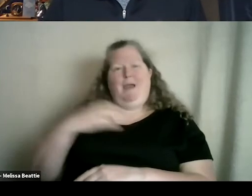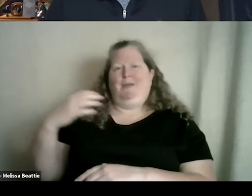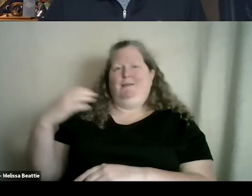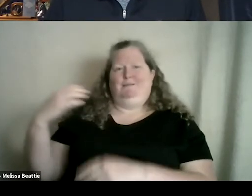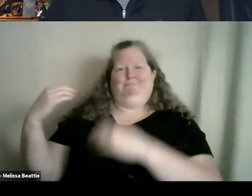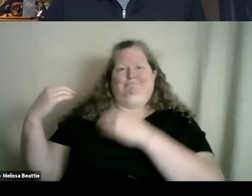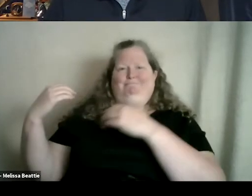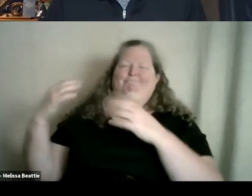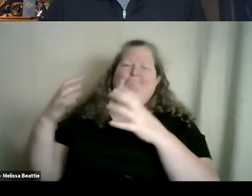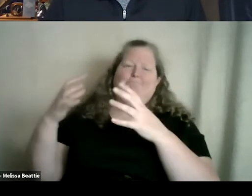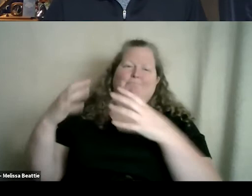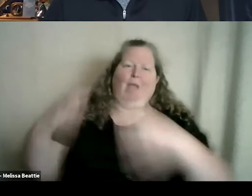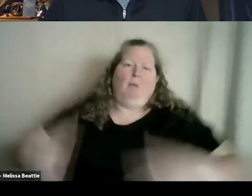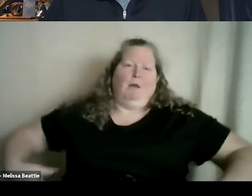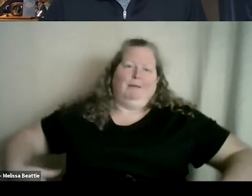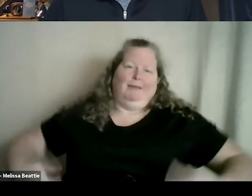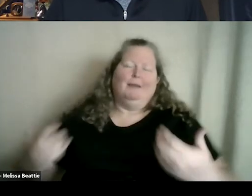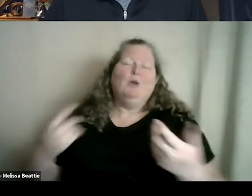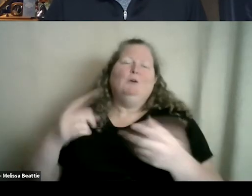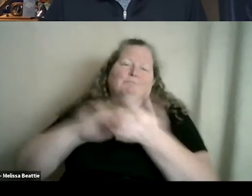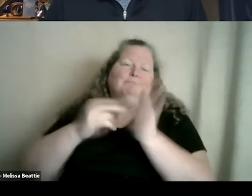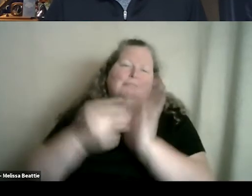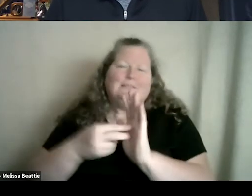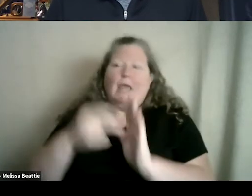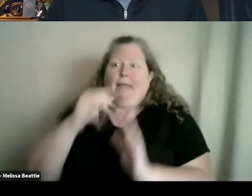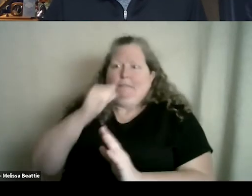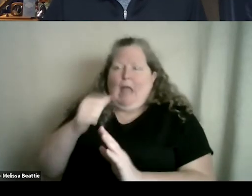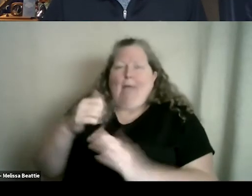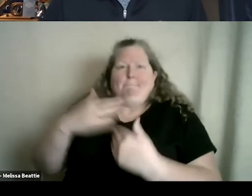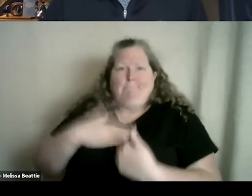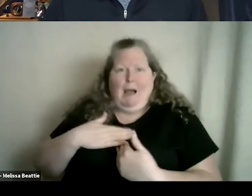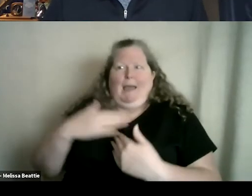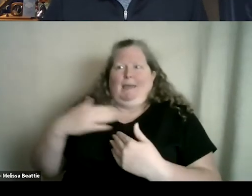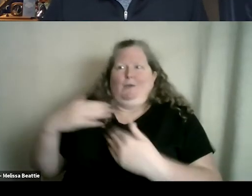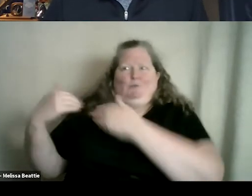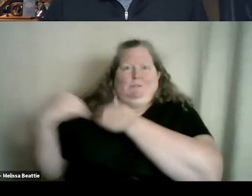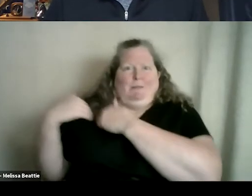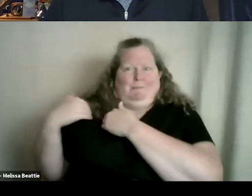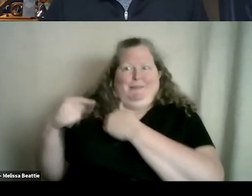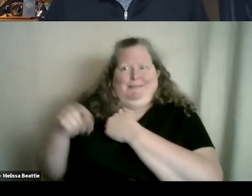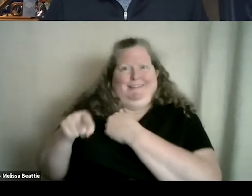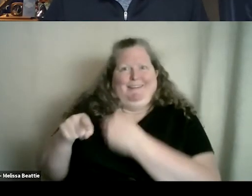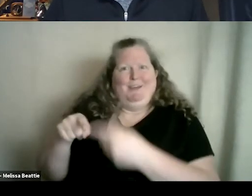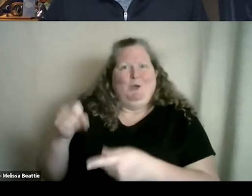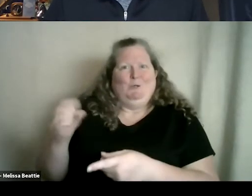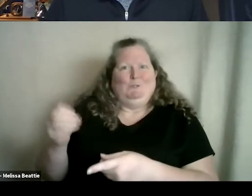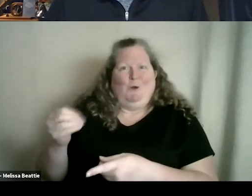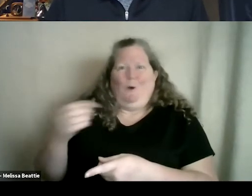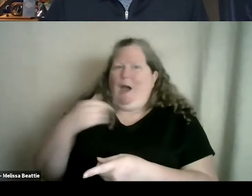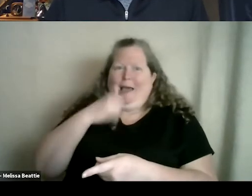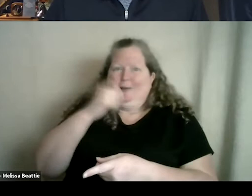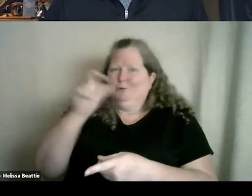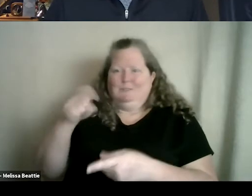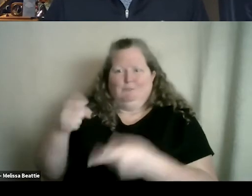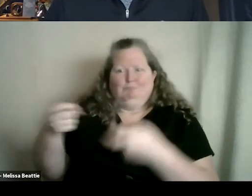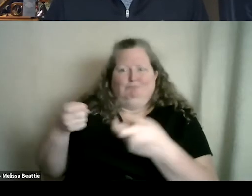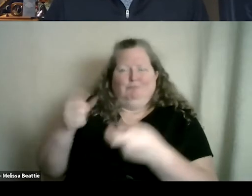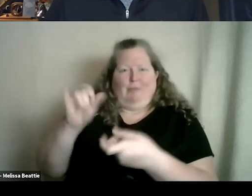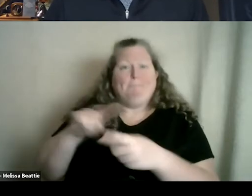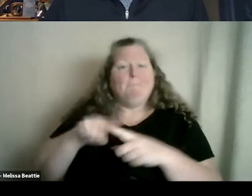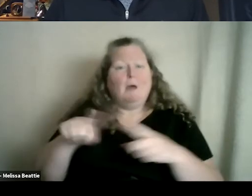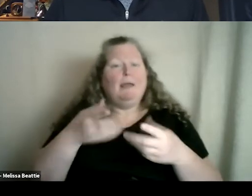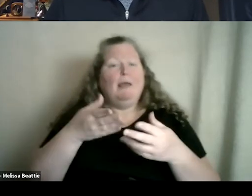doing, both privacy work and cybersecurity work, and that's just not a good idea. So, so by the end of the book,